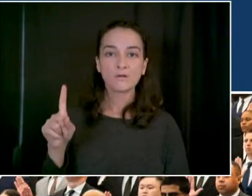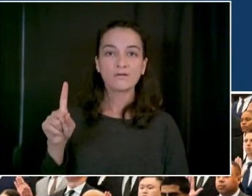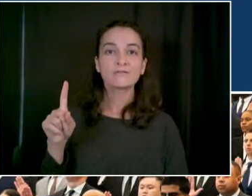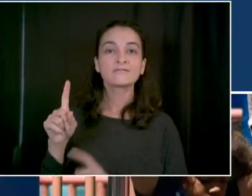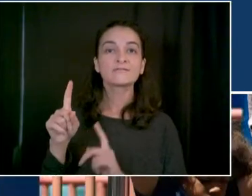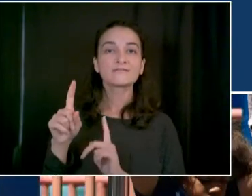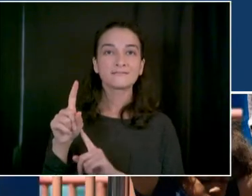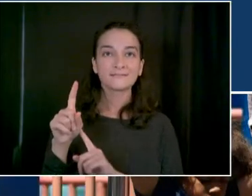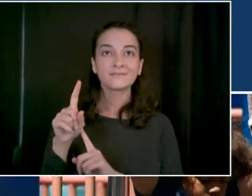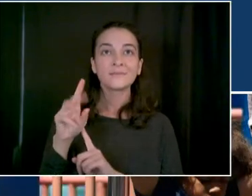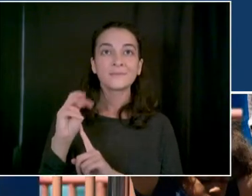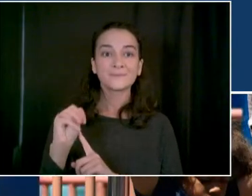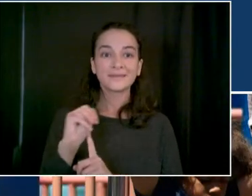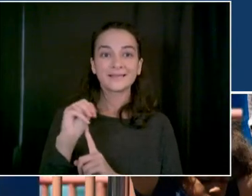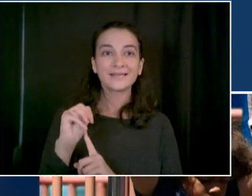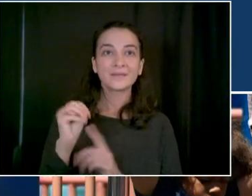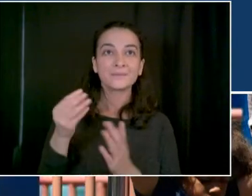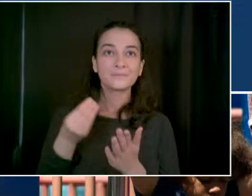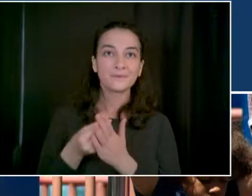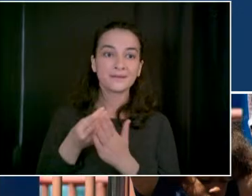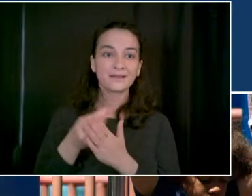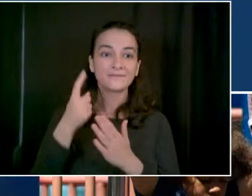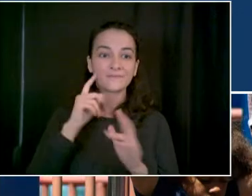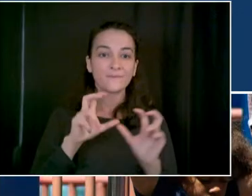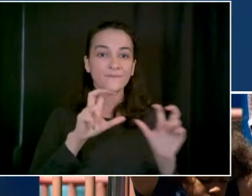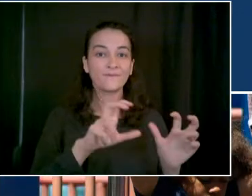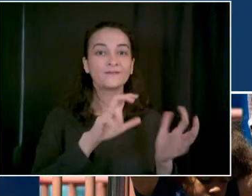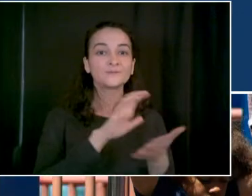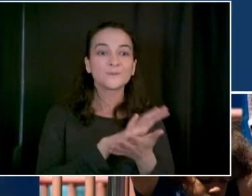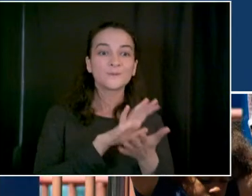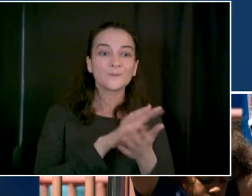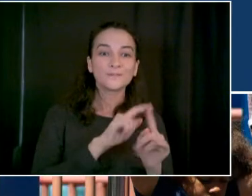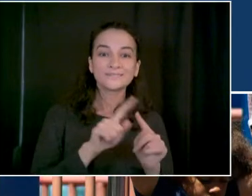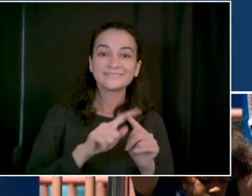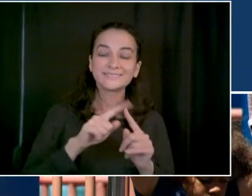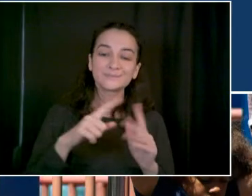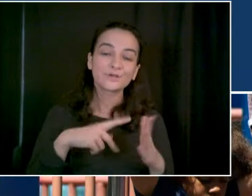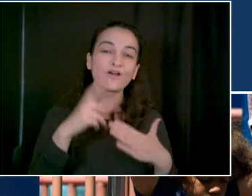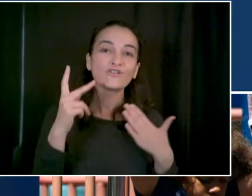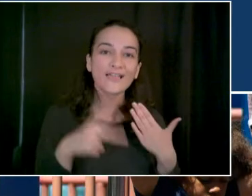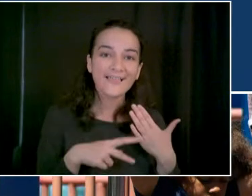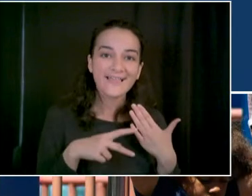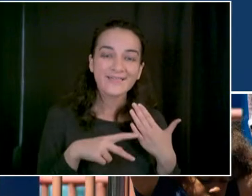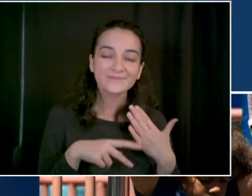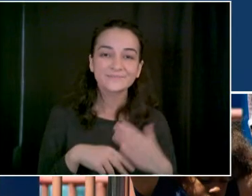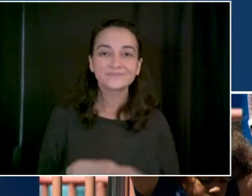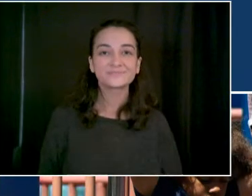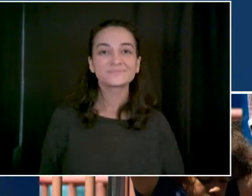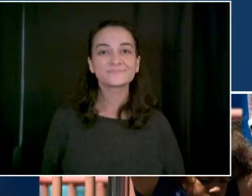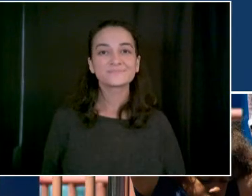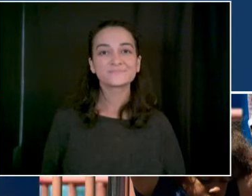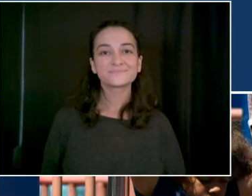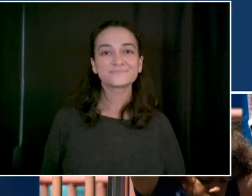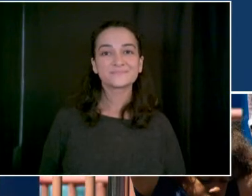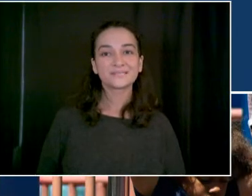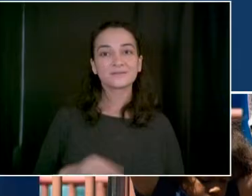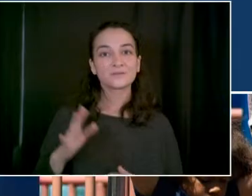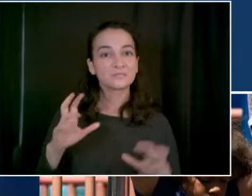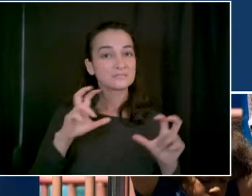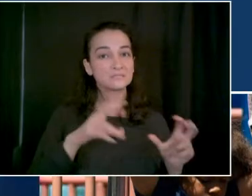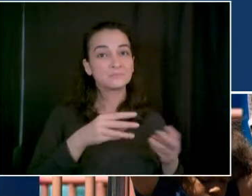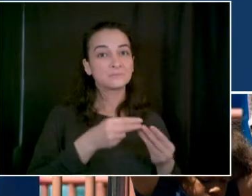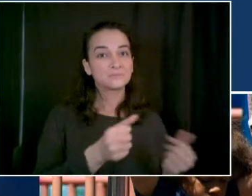20,000 K-5 students by the fall of 2027. And also, the dollar